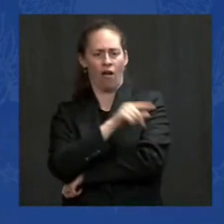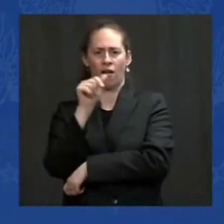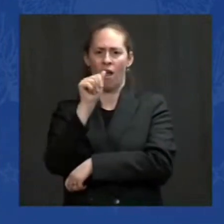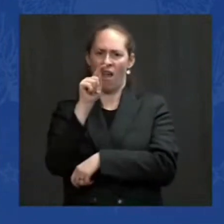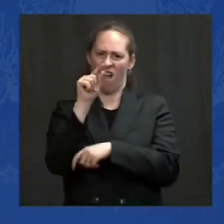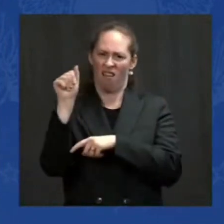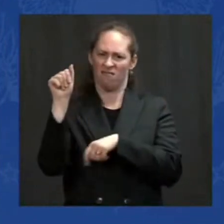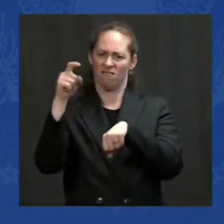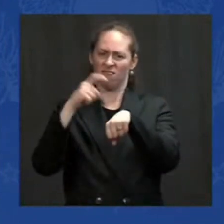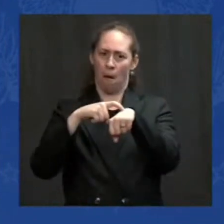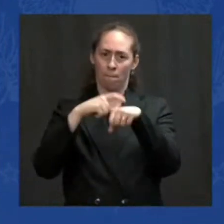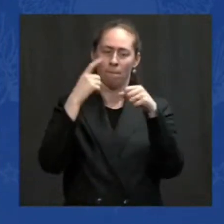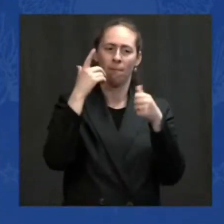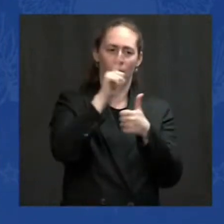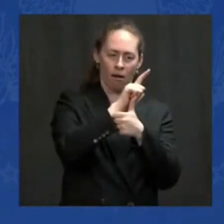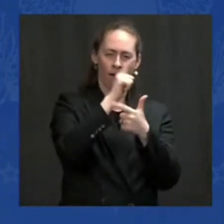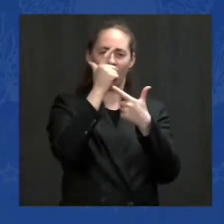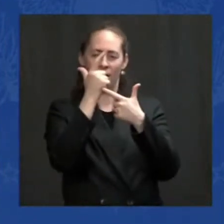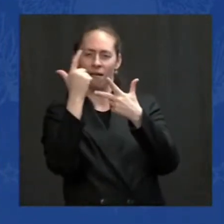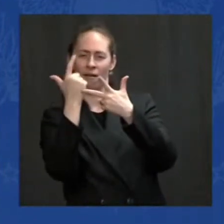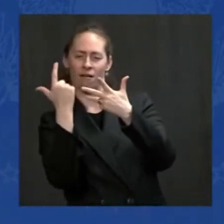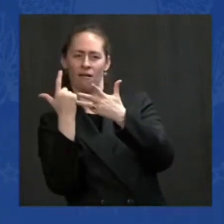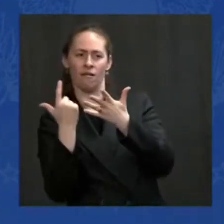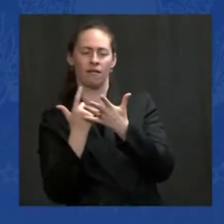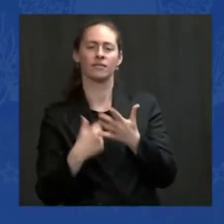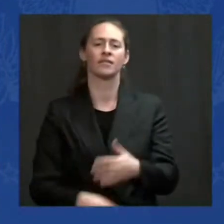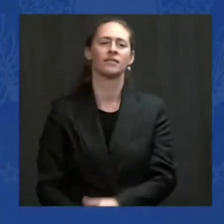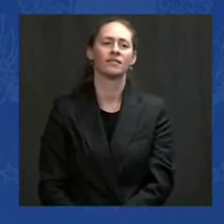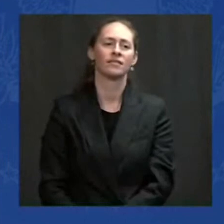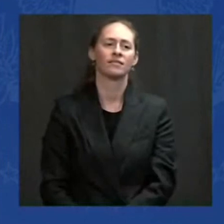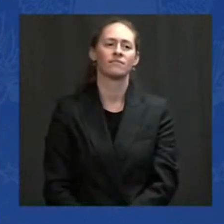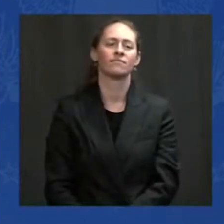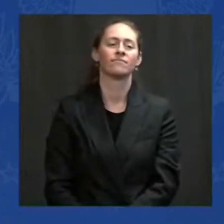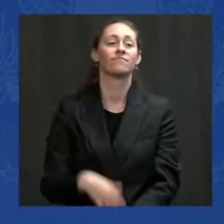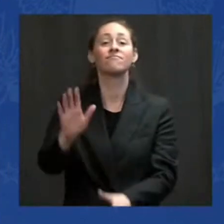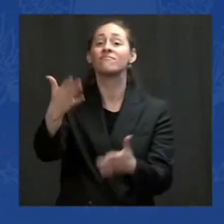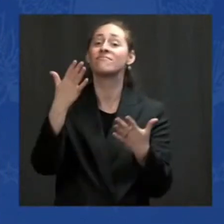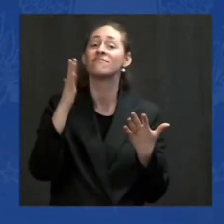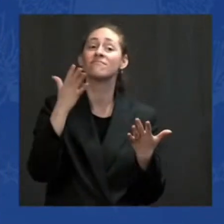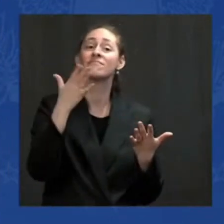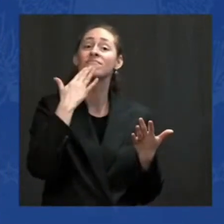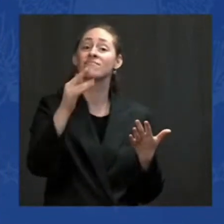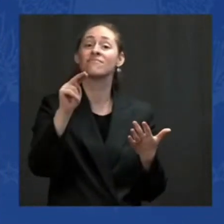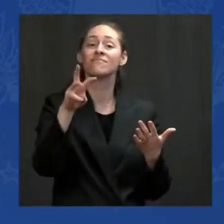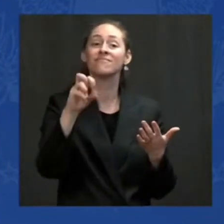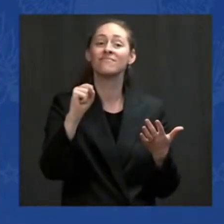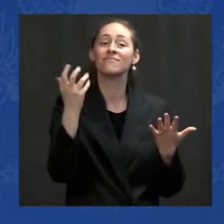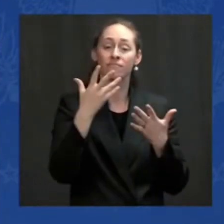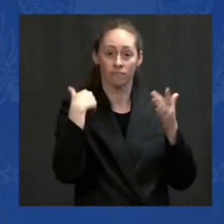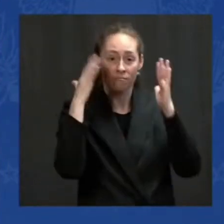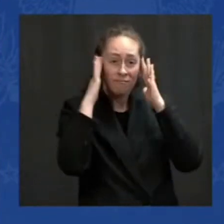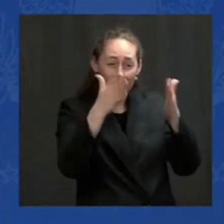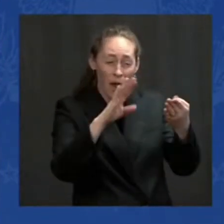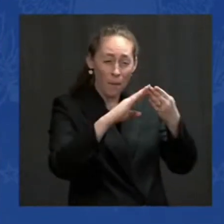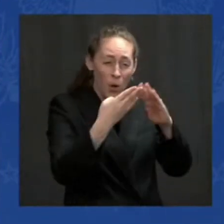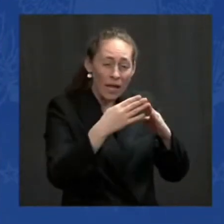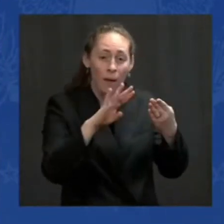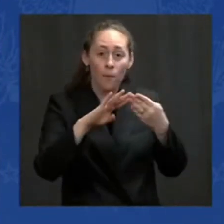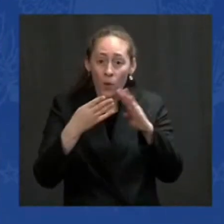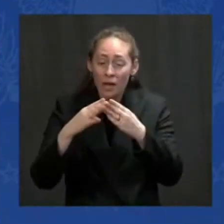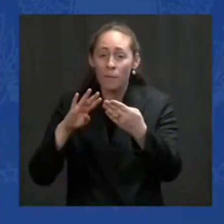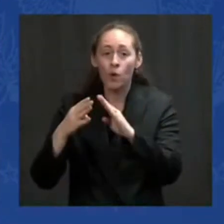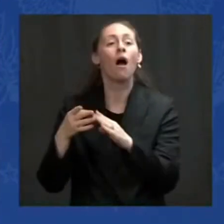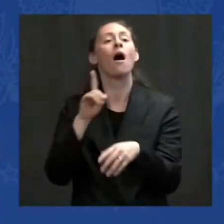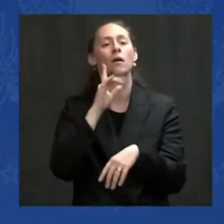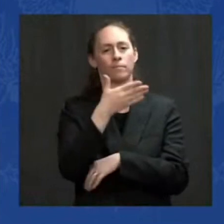And the good news is we know this local, community by community approach works. In June, we focused much of this work in places with